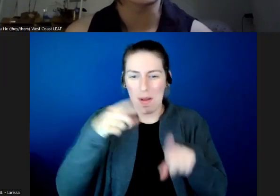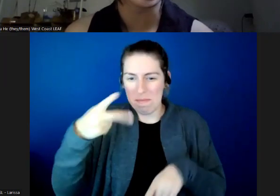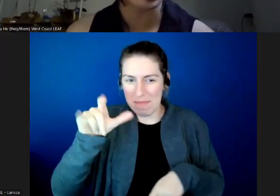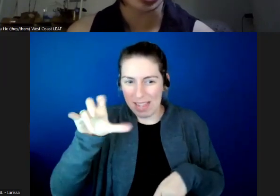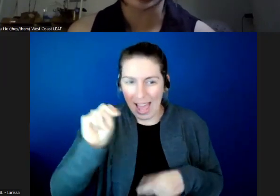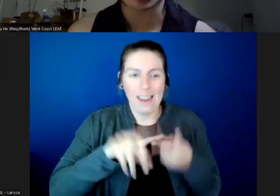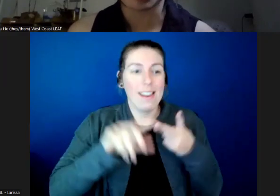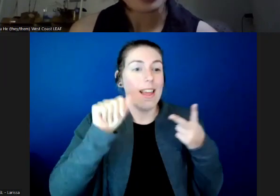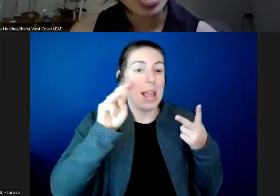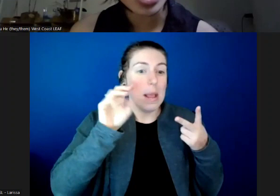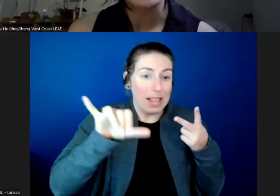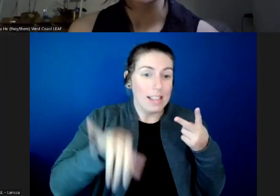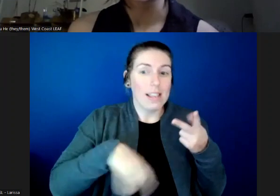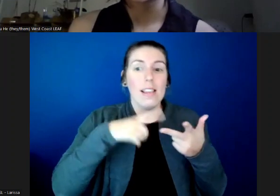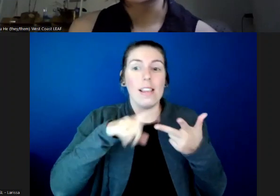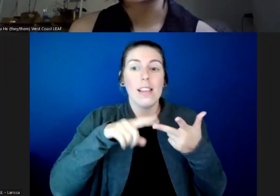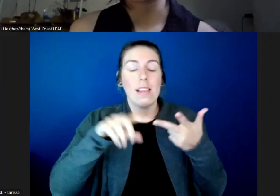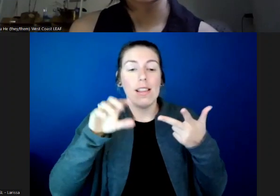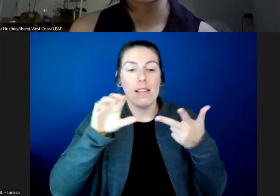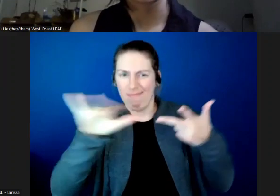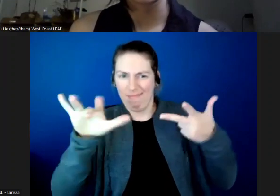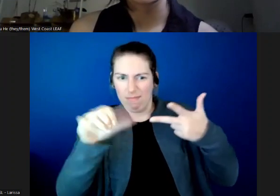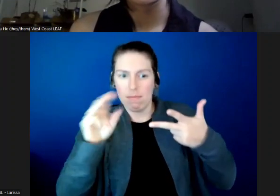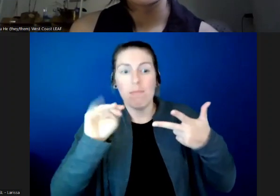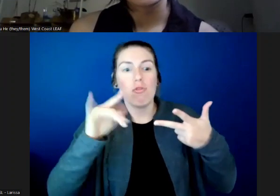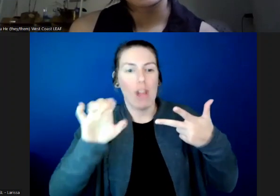and Michelle from Disability Without Poverty.